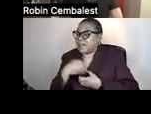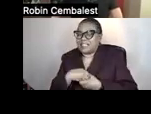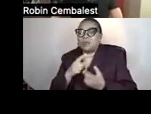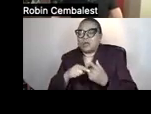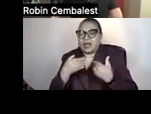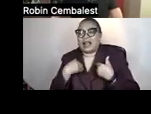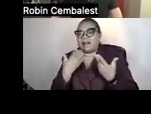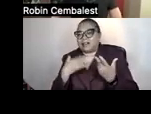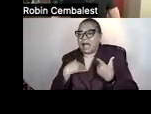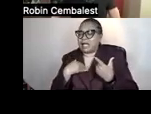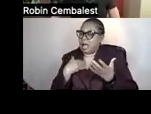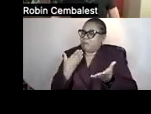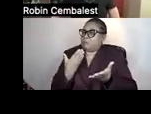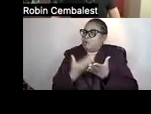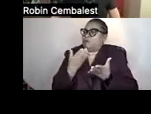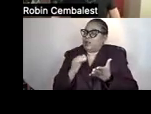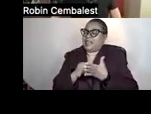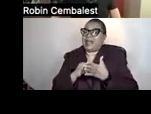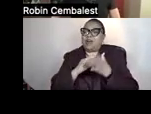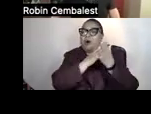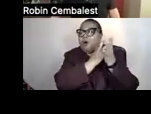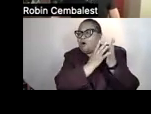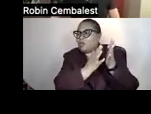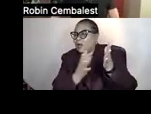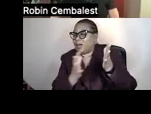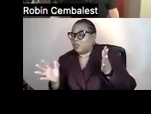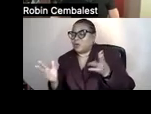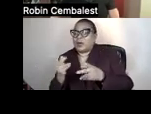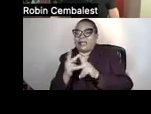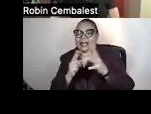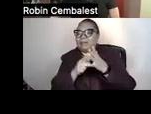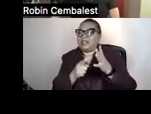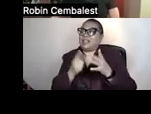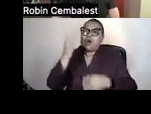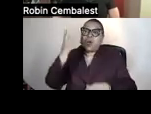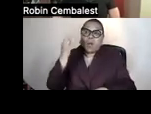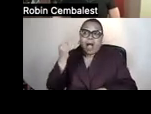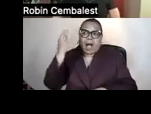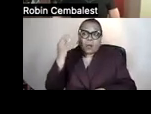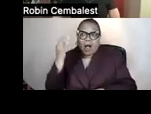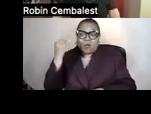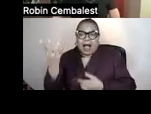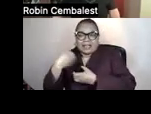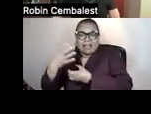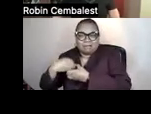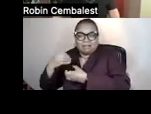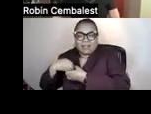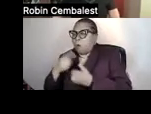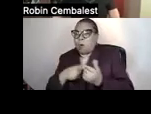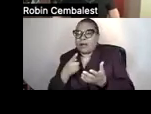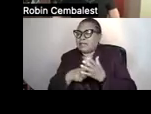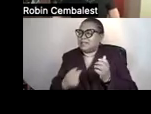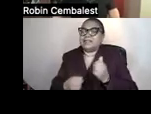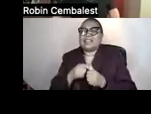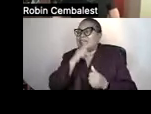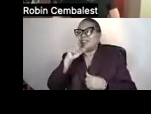have a kind of a proof for that. And all the way through, we're keeping these why things in mind. Like, what is it